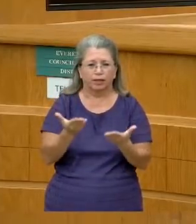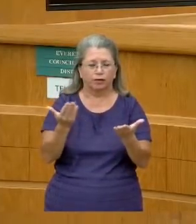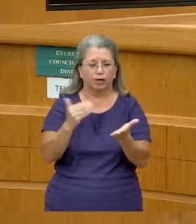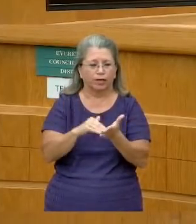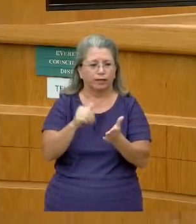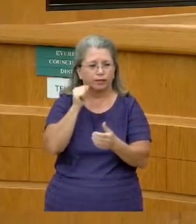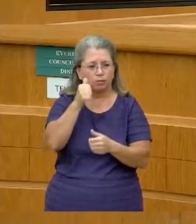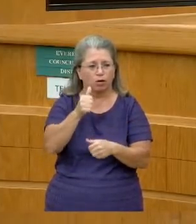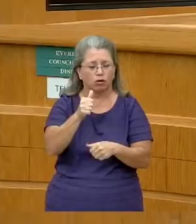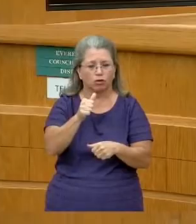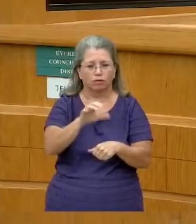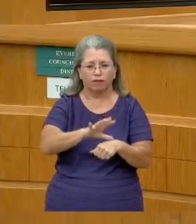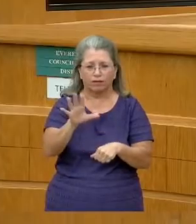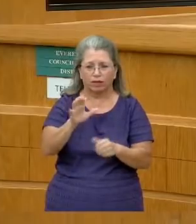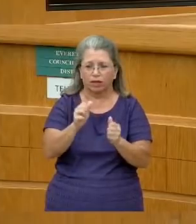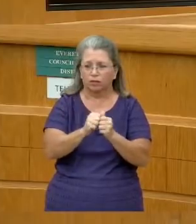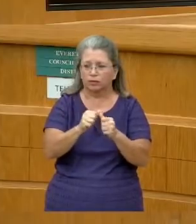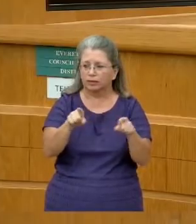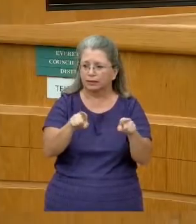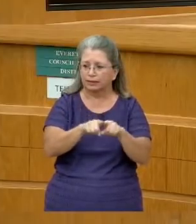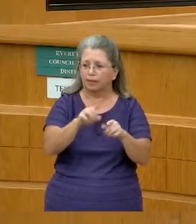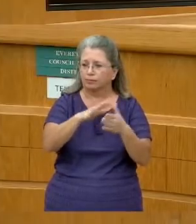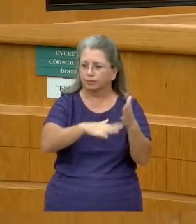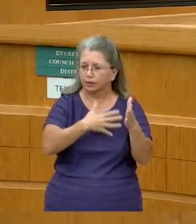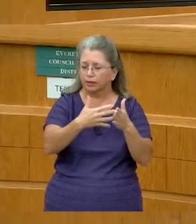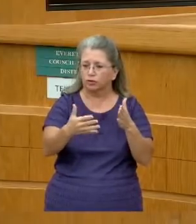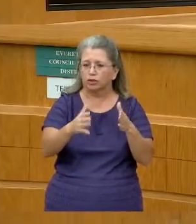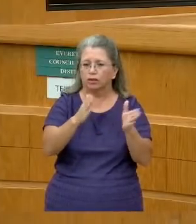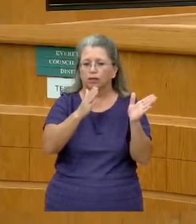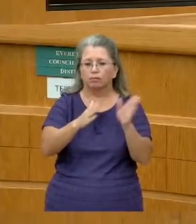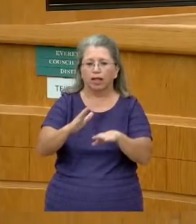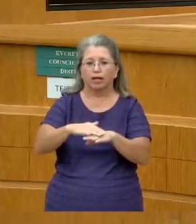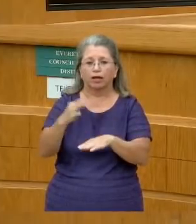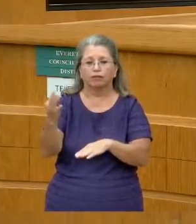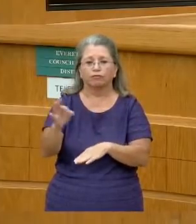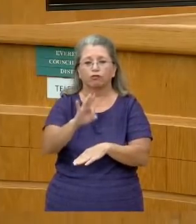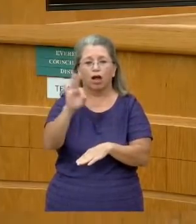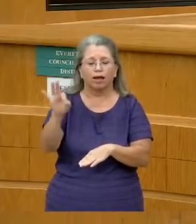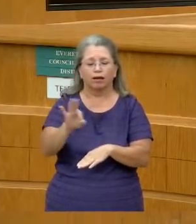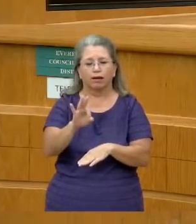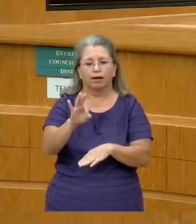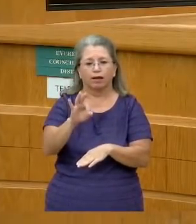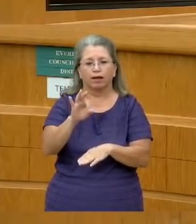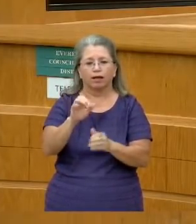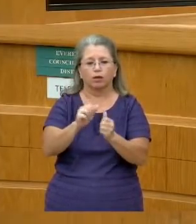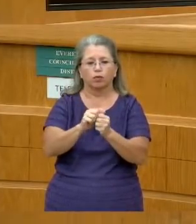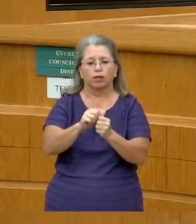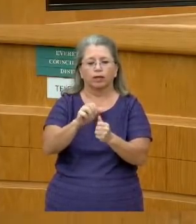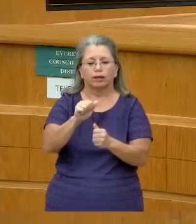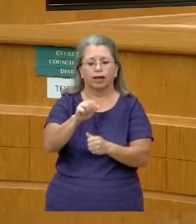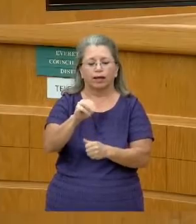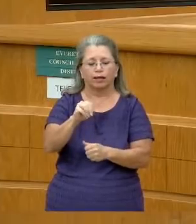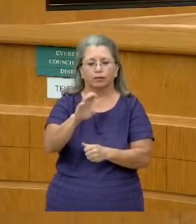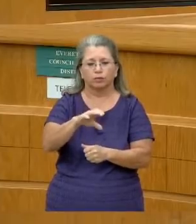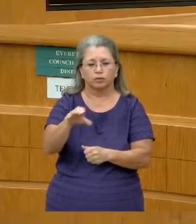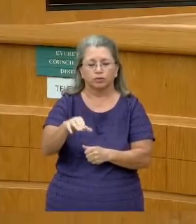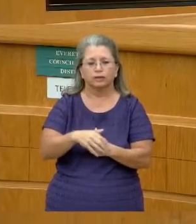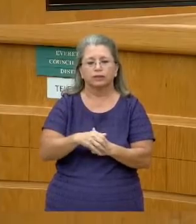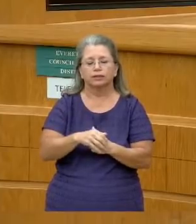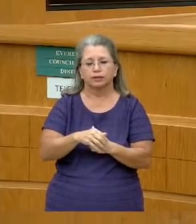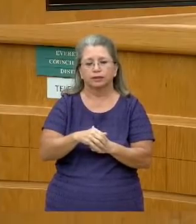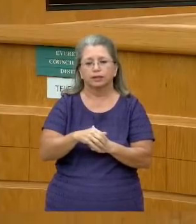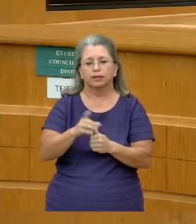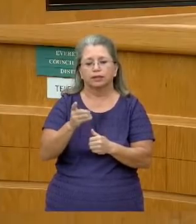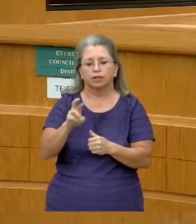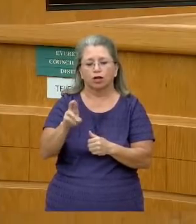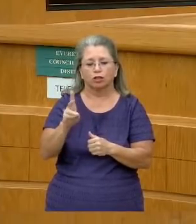same lineup. Plan on Friday. Dr. Bird will be here Friday, and we'll be here Wednesday, Thursday, and then Friday as well with